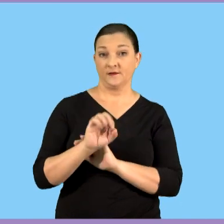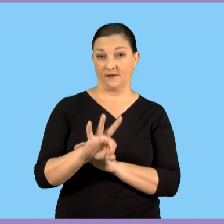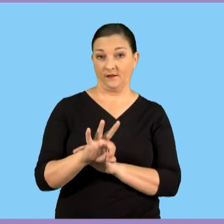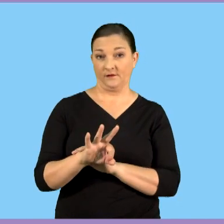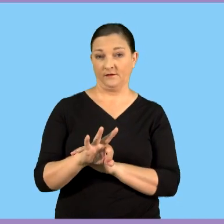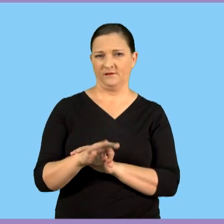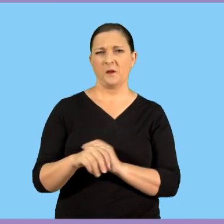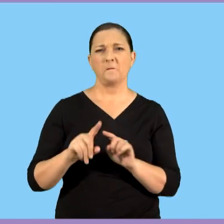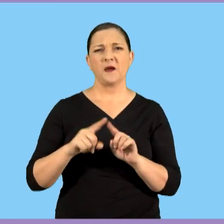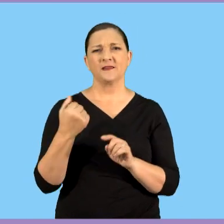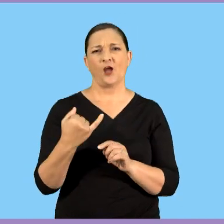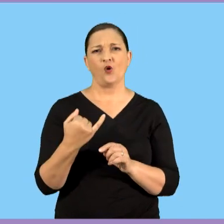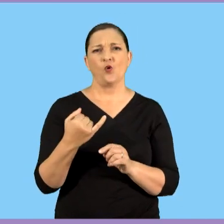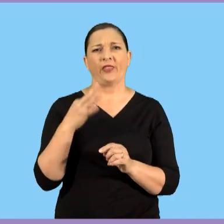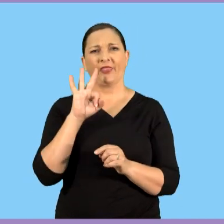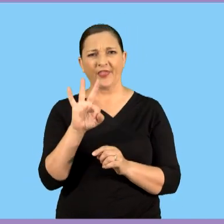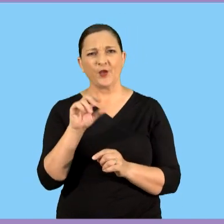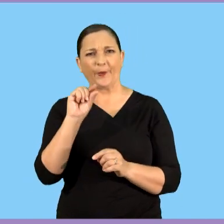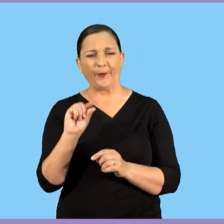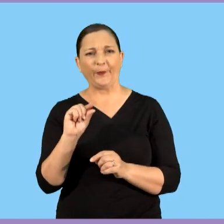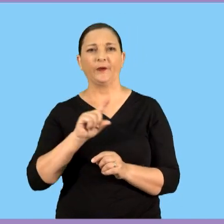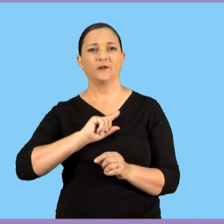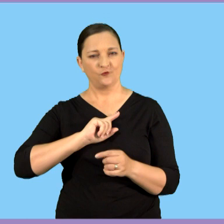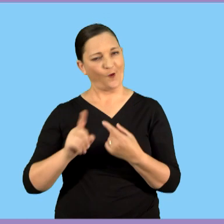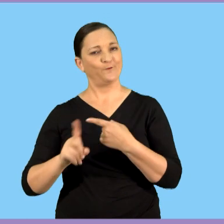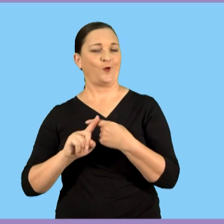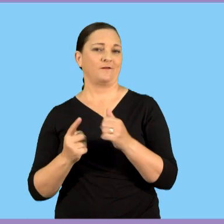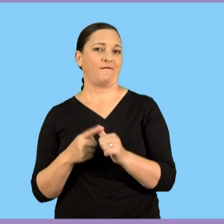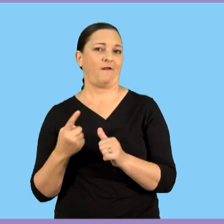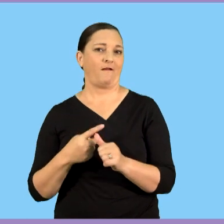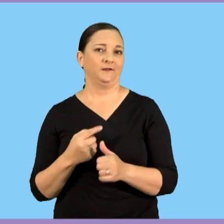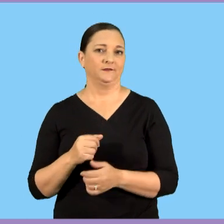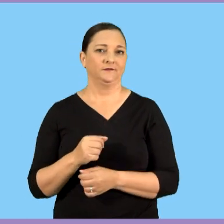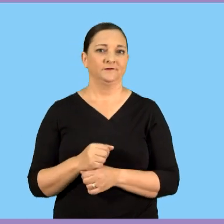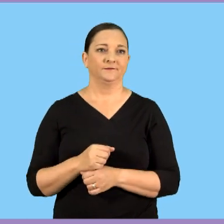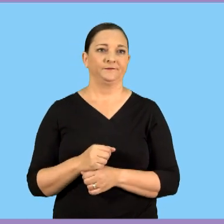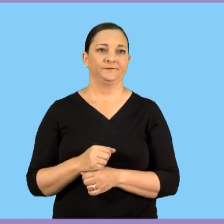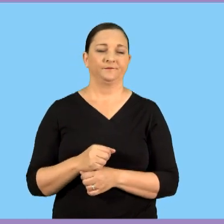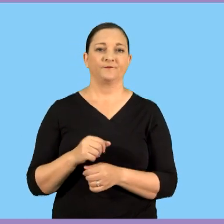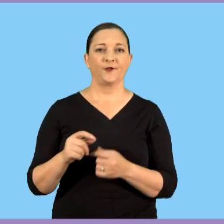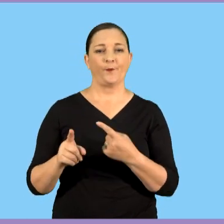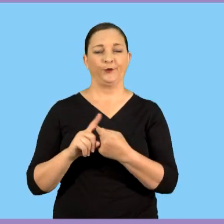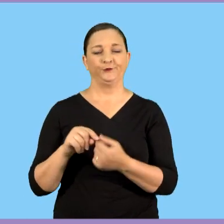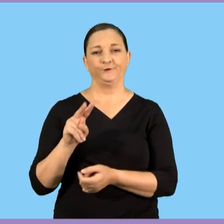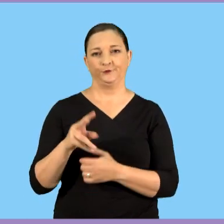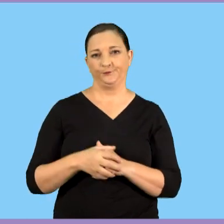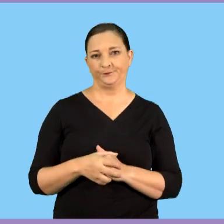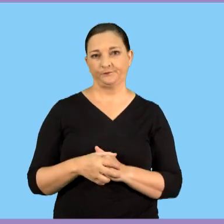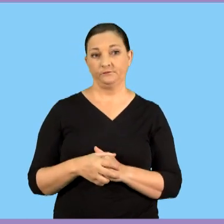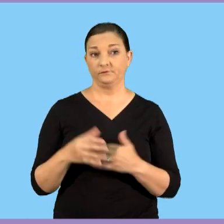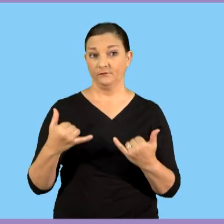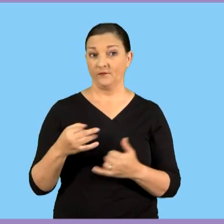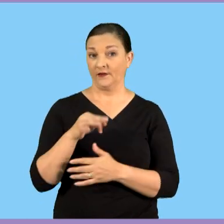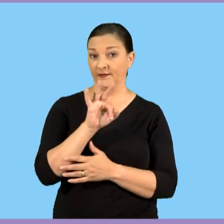one that I am subtracting is smaller. So my answer is going to be positive, and that is going to be a positive 2.